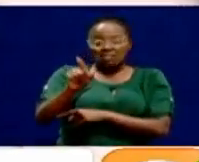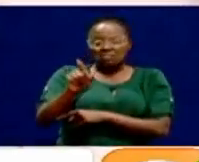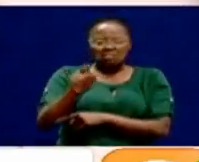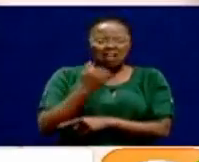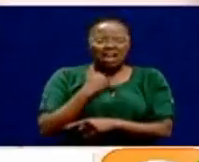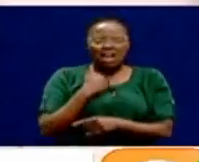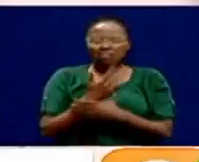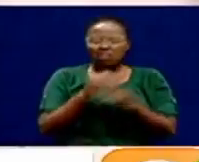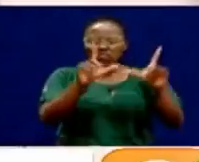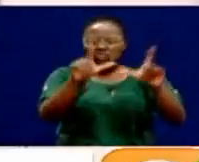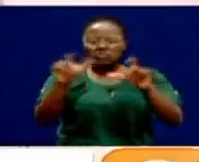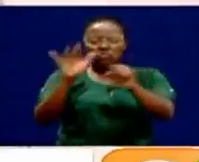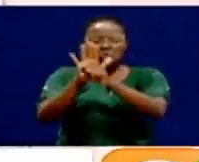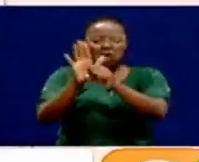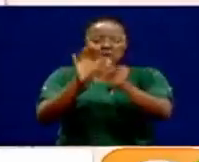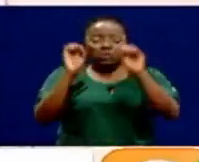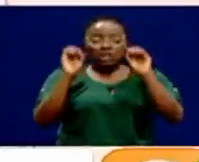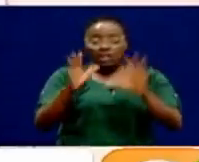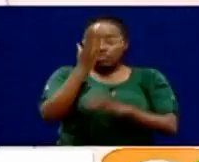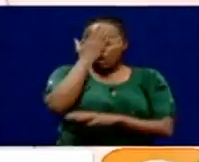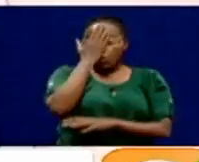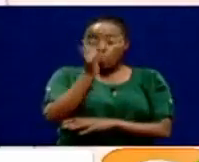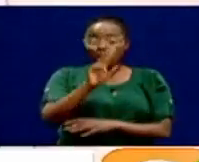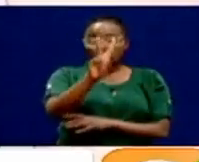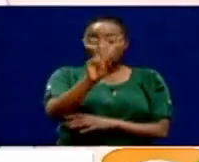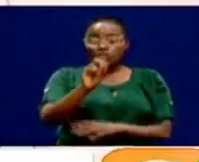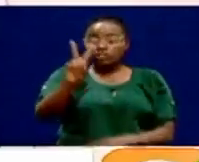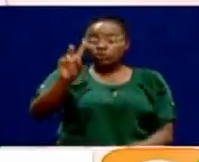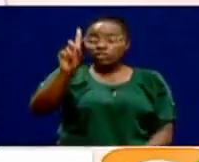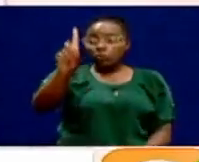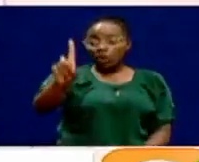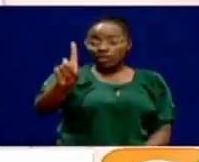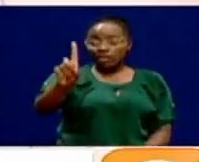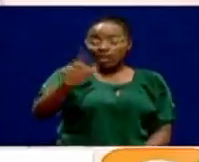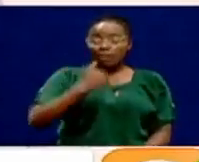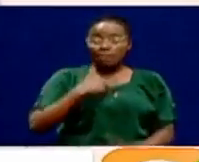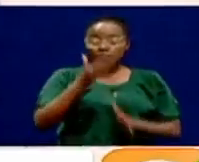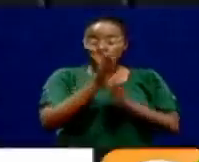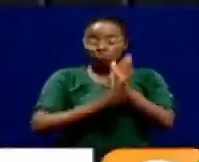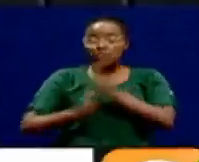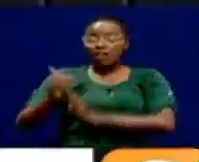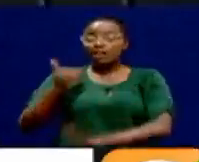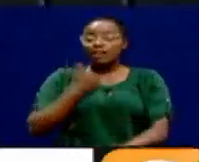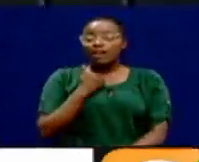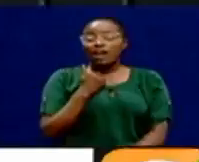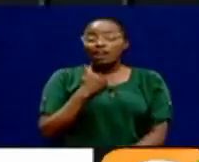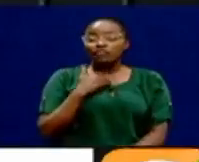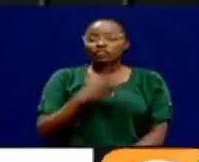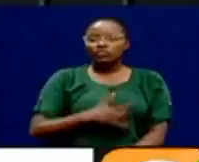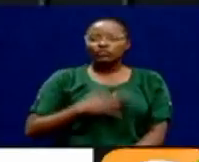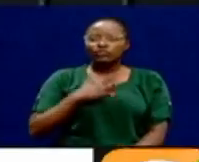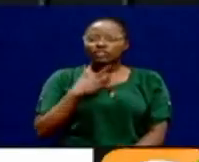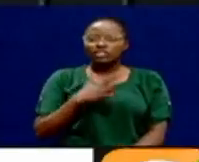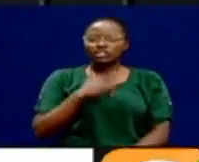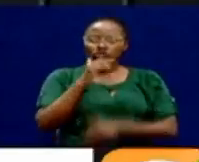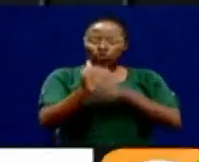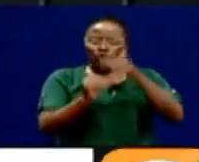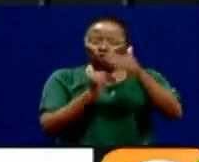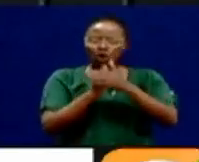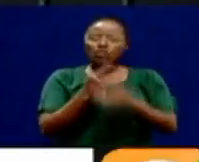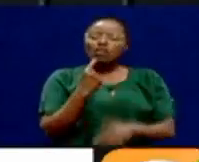doesn't take many photos of his travels because in 2021... I am planning to visit